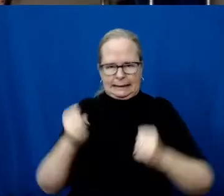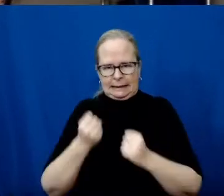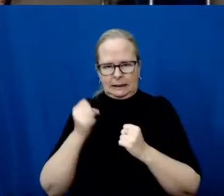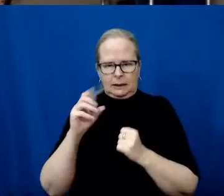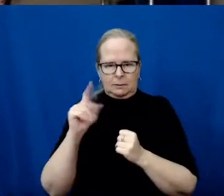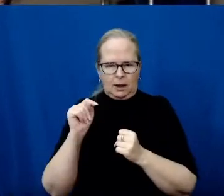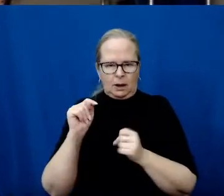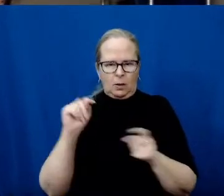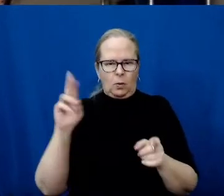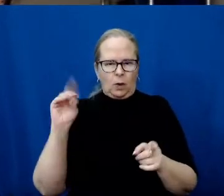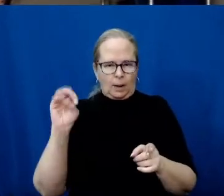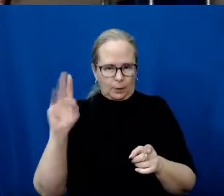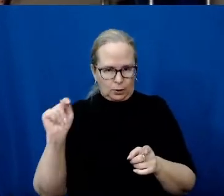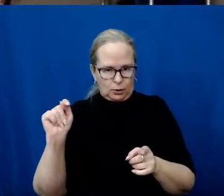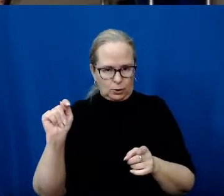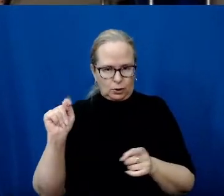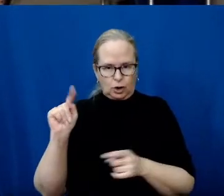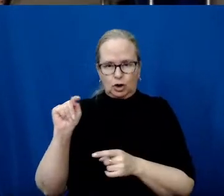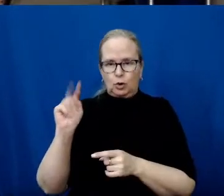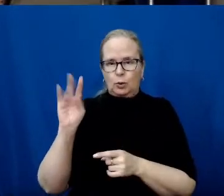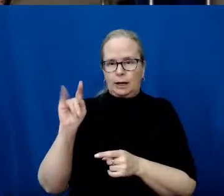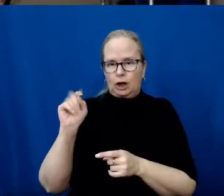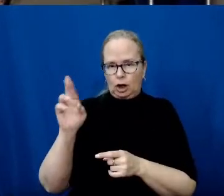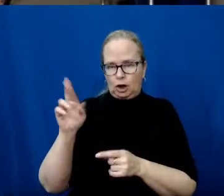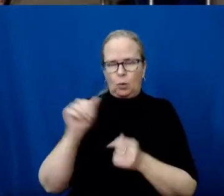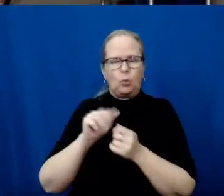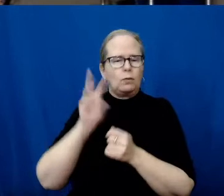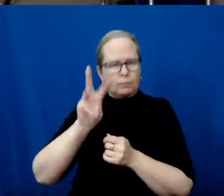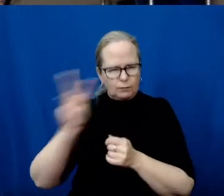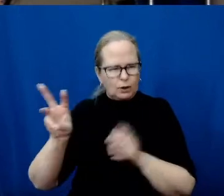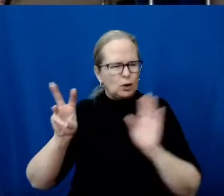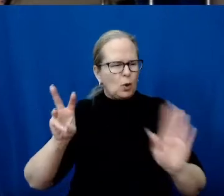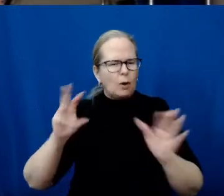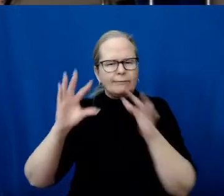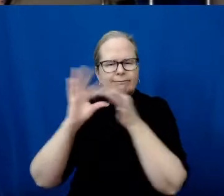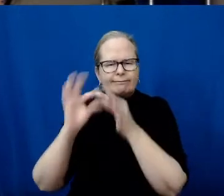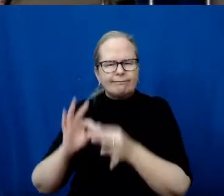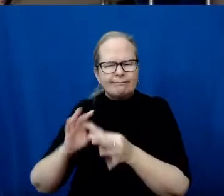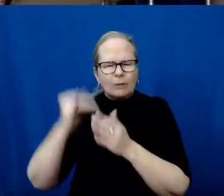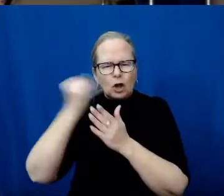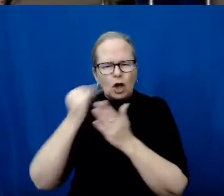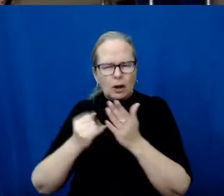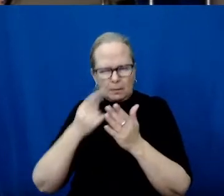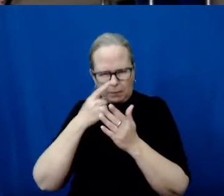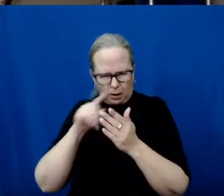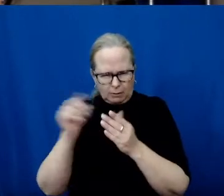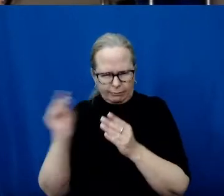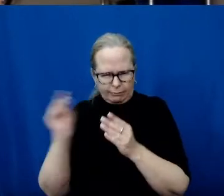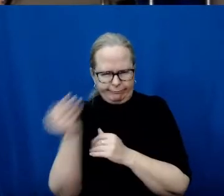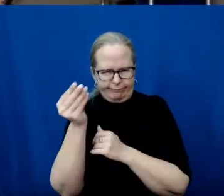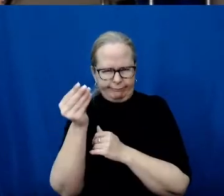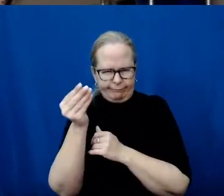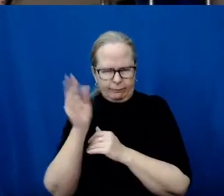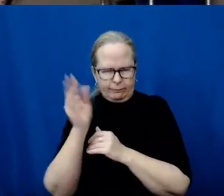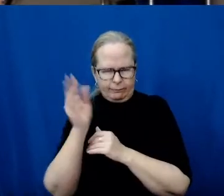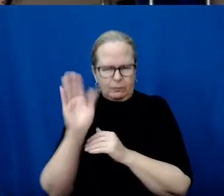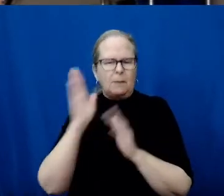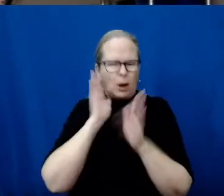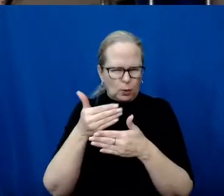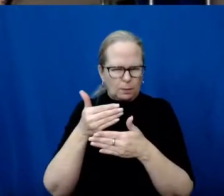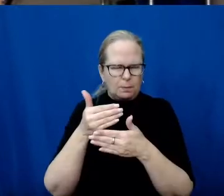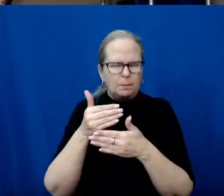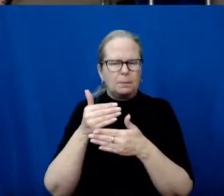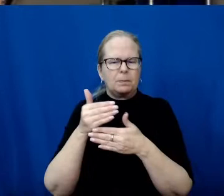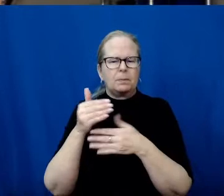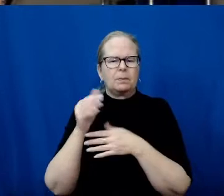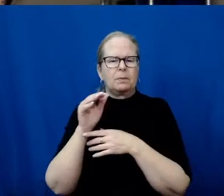other rooms do you have outlaid on there? So we looked at one that was a bedroom with an attached bathroom, just for folks at home so they know what they can look